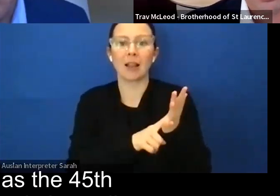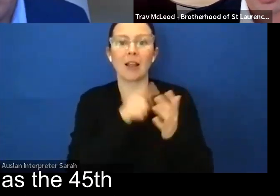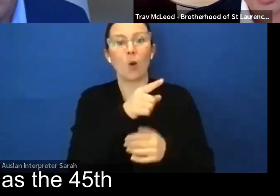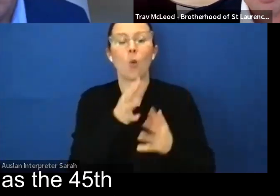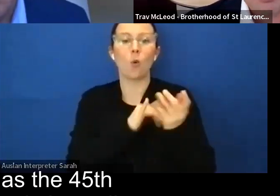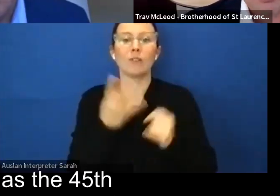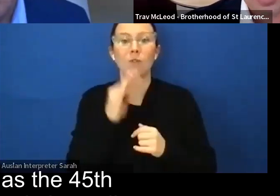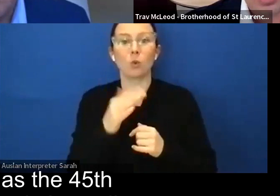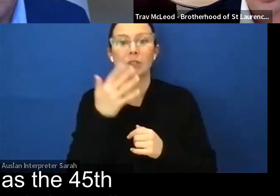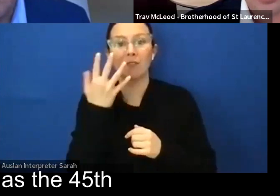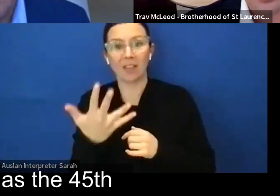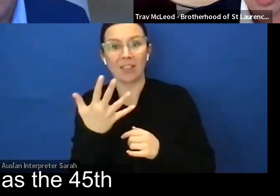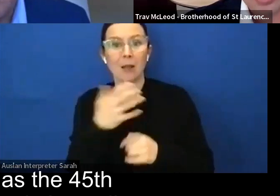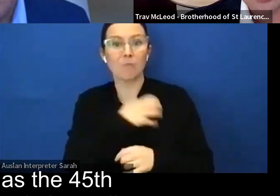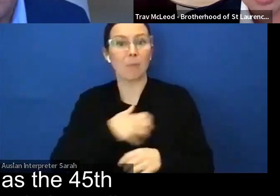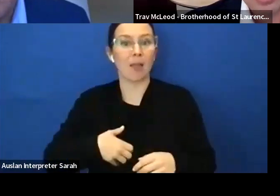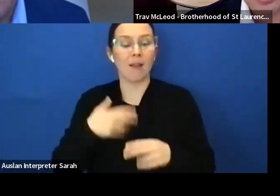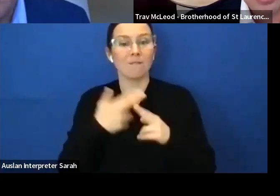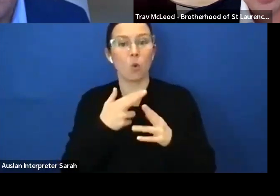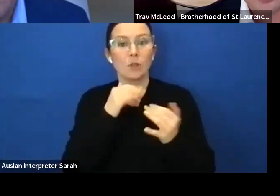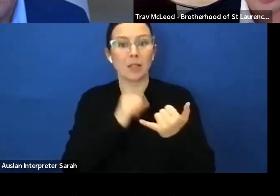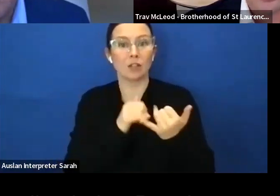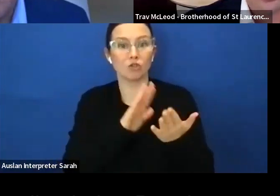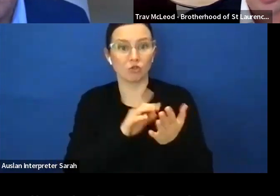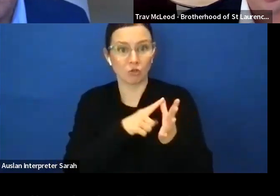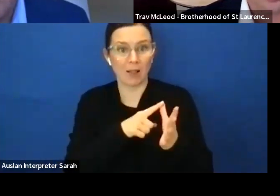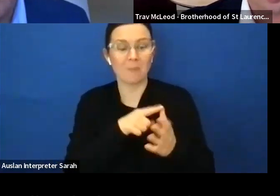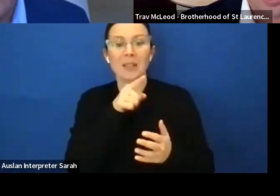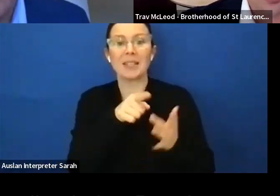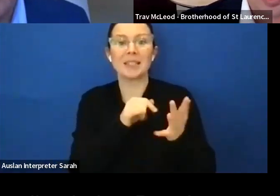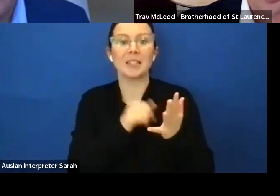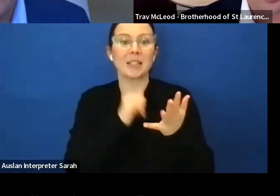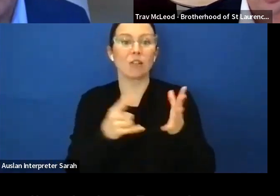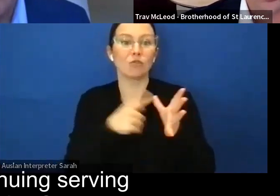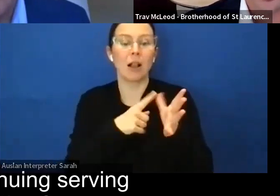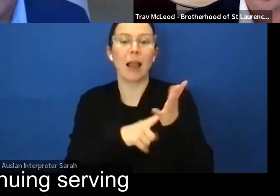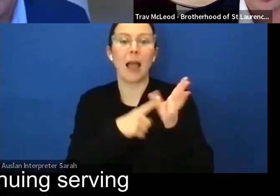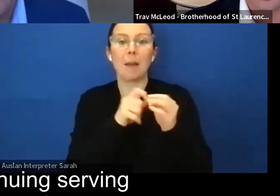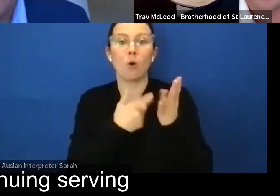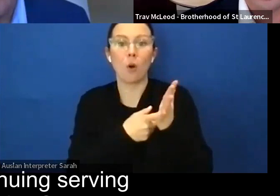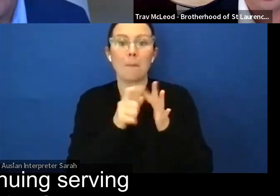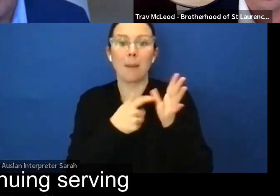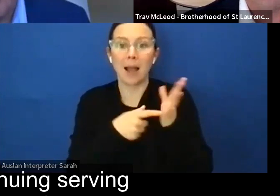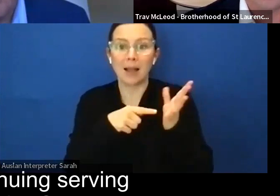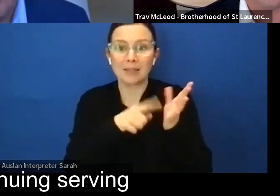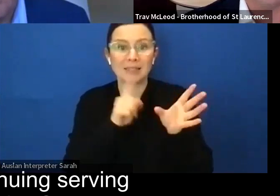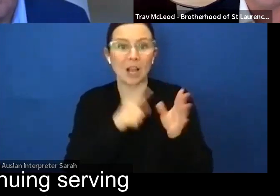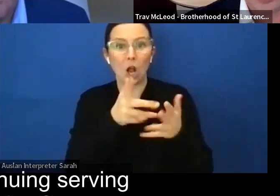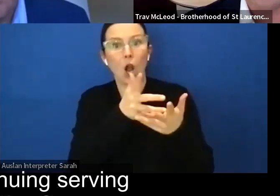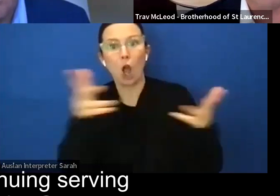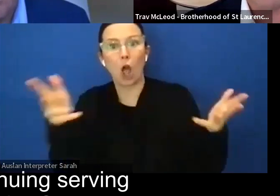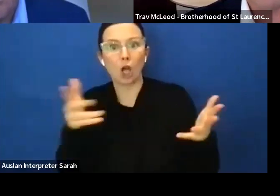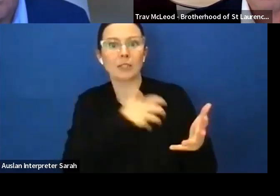45th Premier of South Australia and is the South Australian Labor Party's longest continuing serving Minister